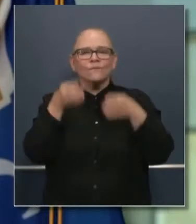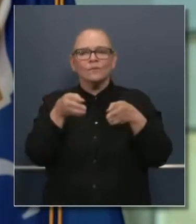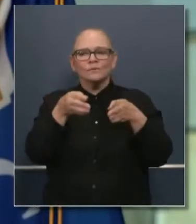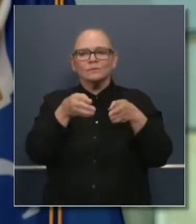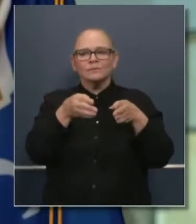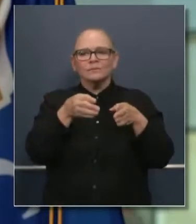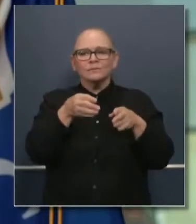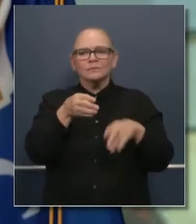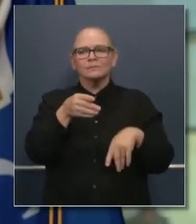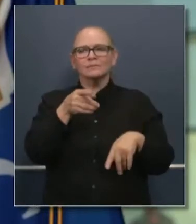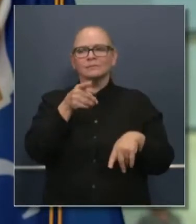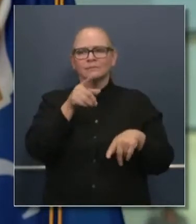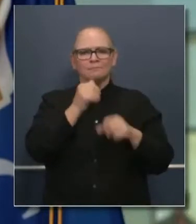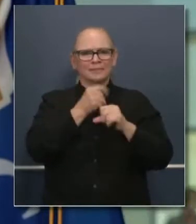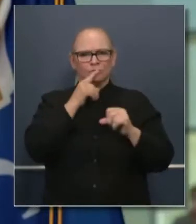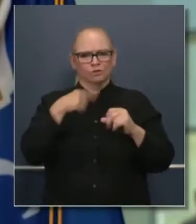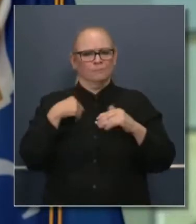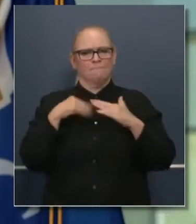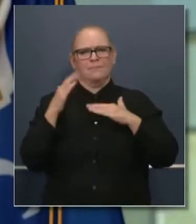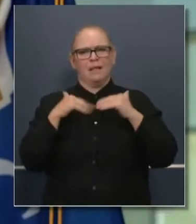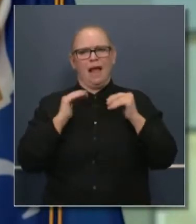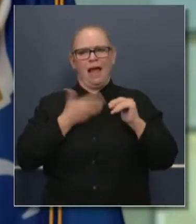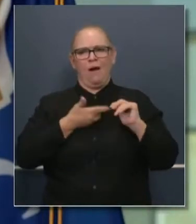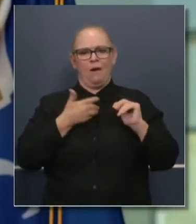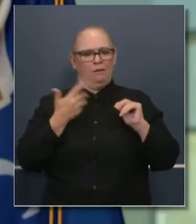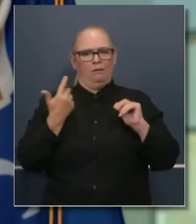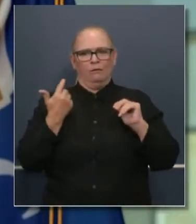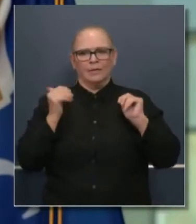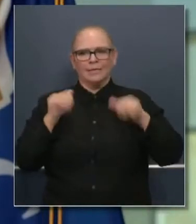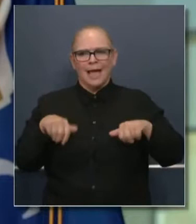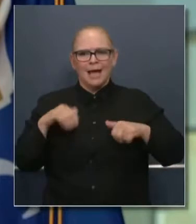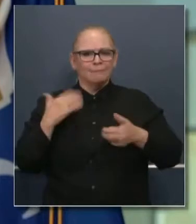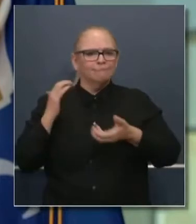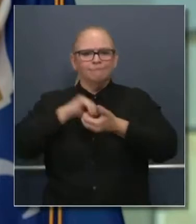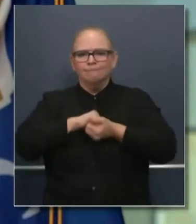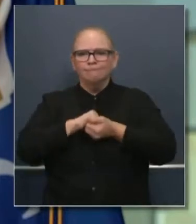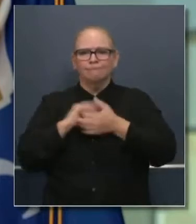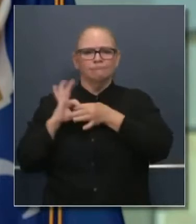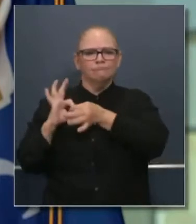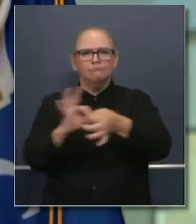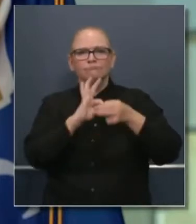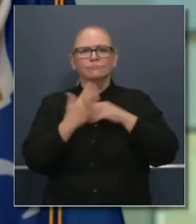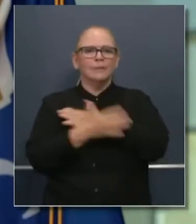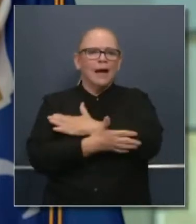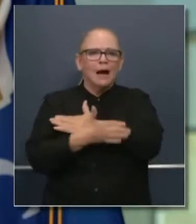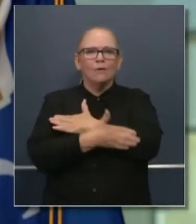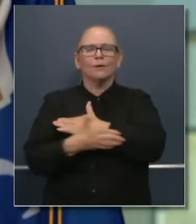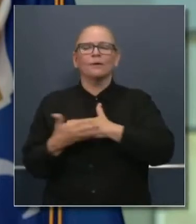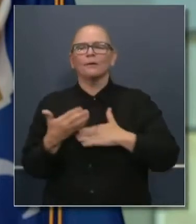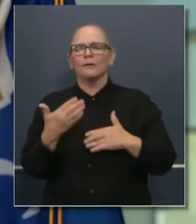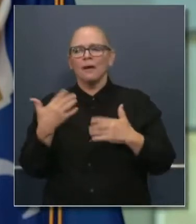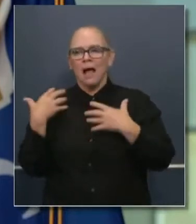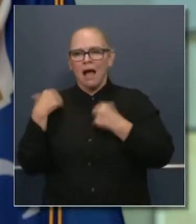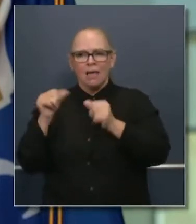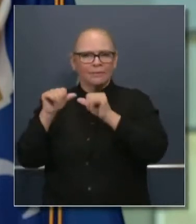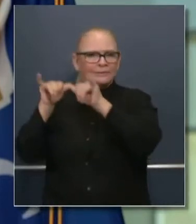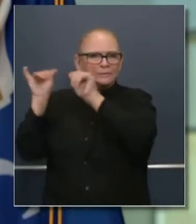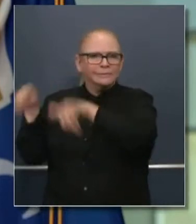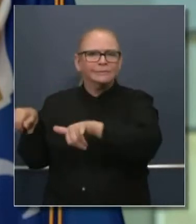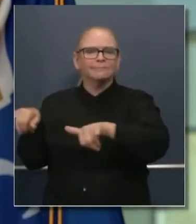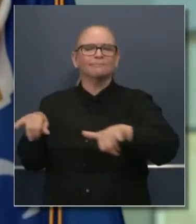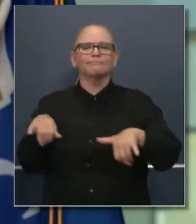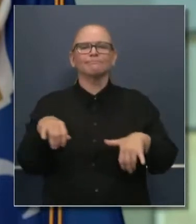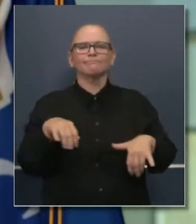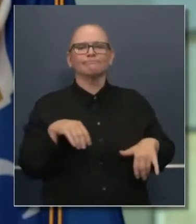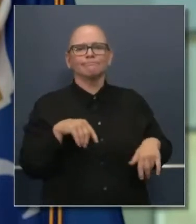continuing to build capacity and build partnerships. We continue to do that county by county, health director by health